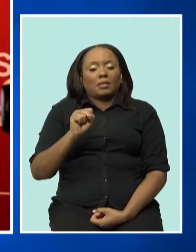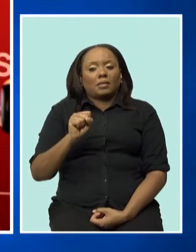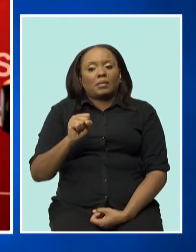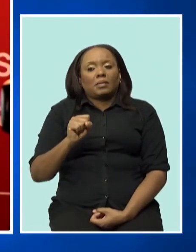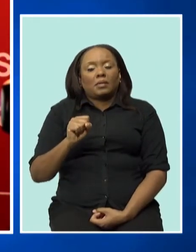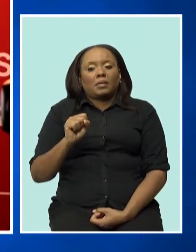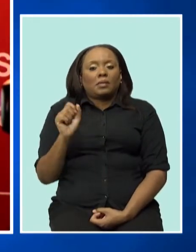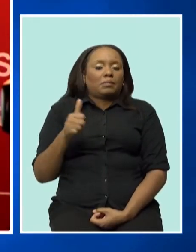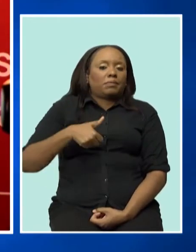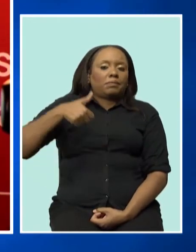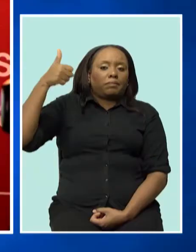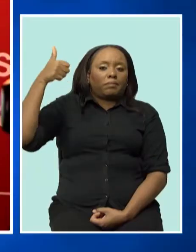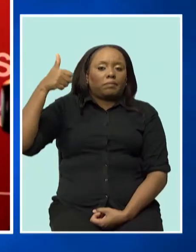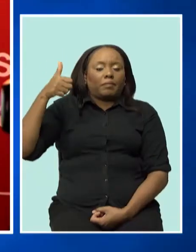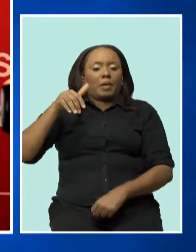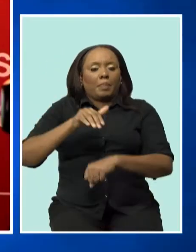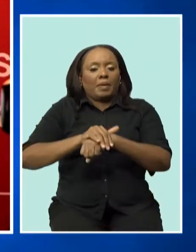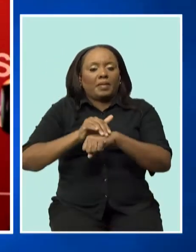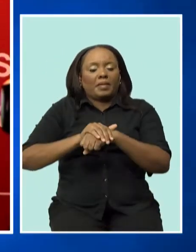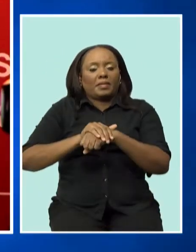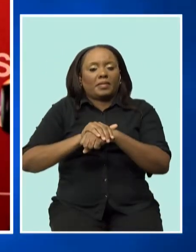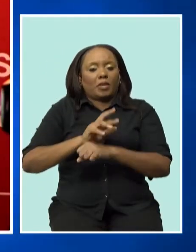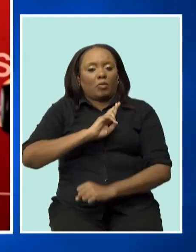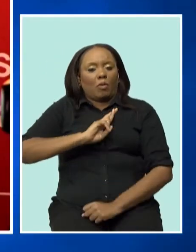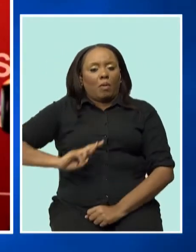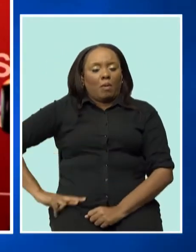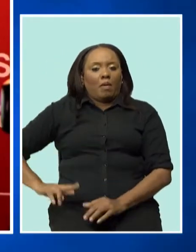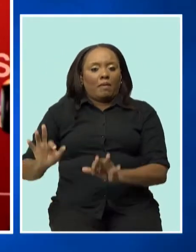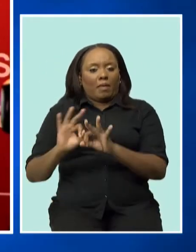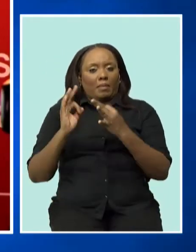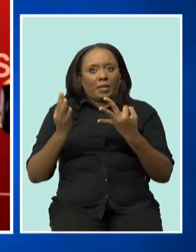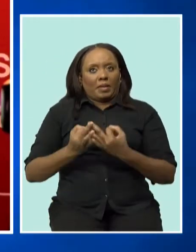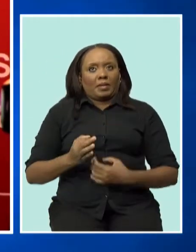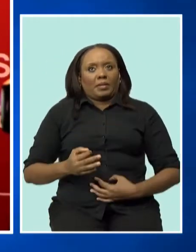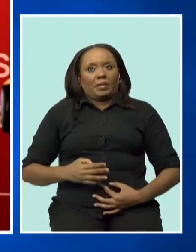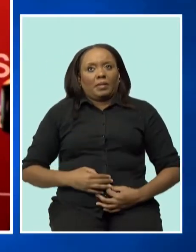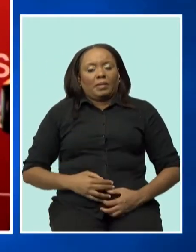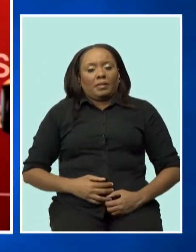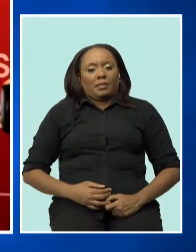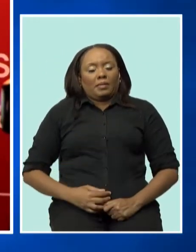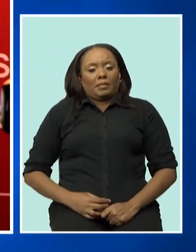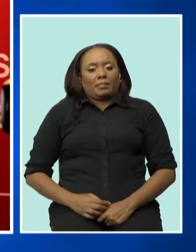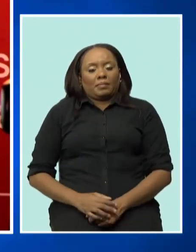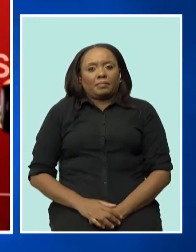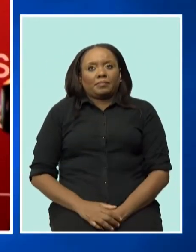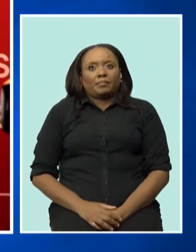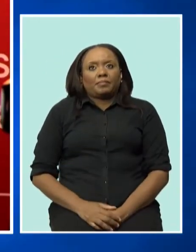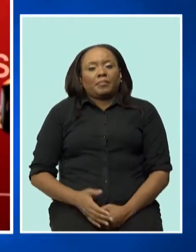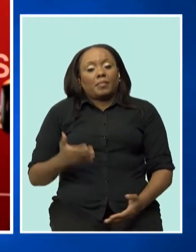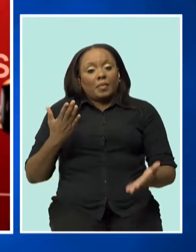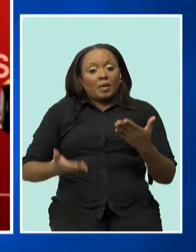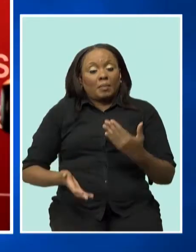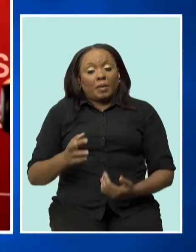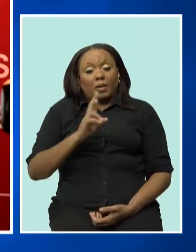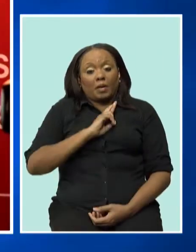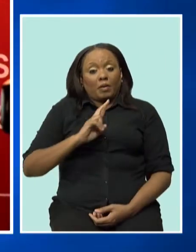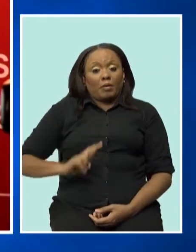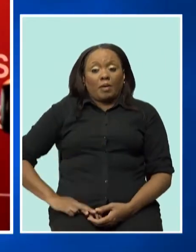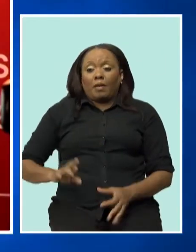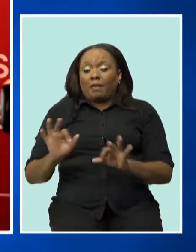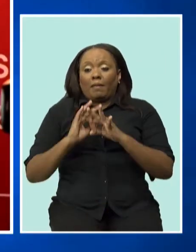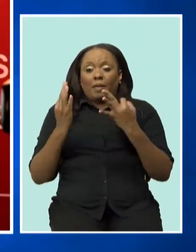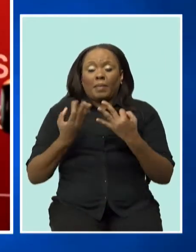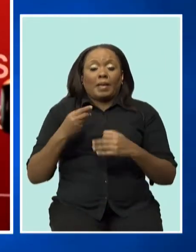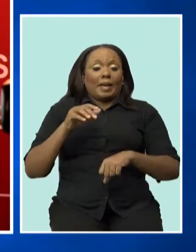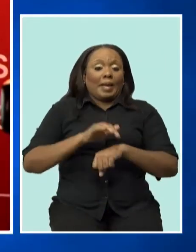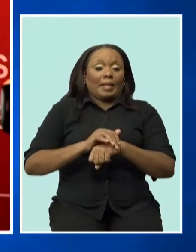want to call it part of the reparations that the royal family and England, our former colonial